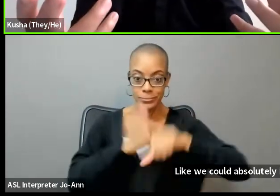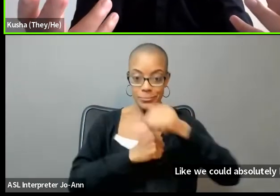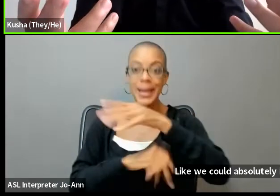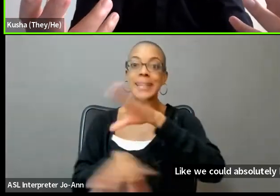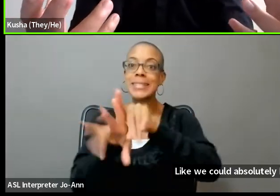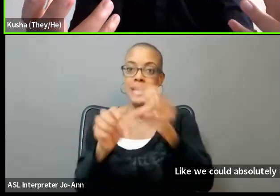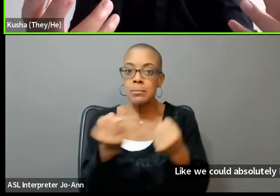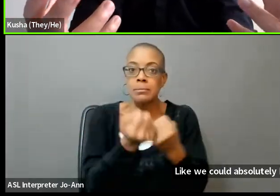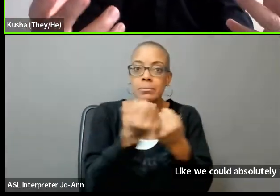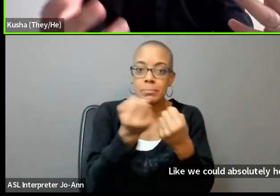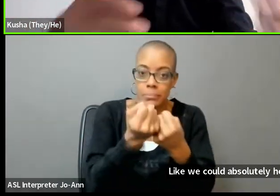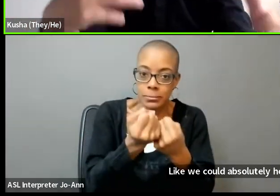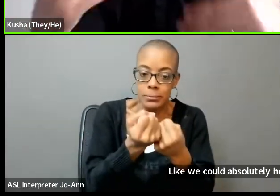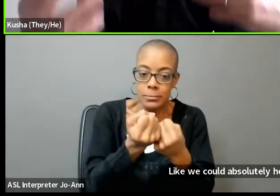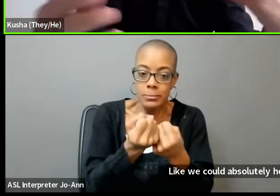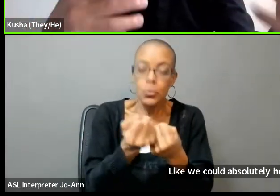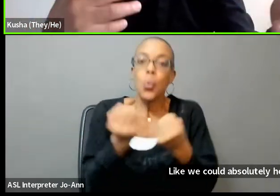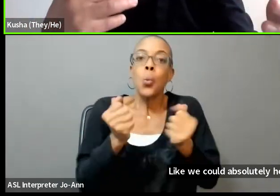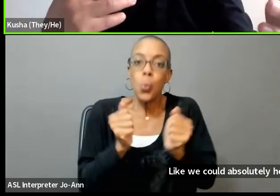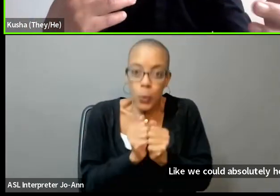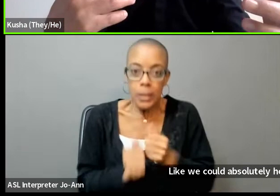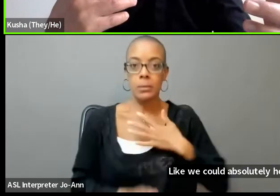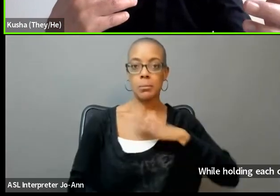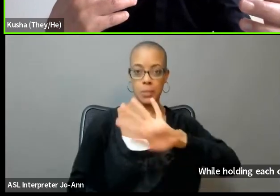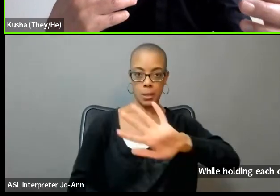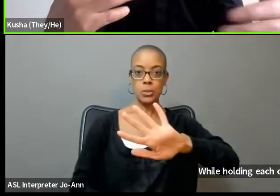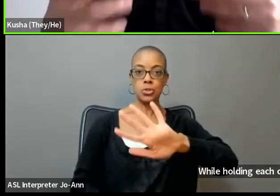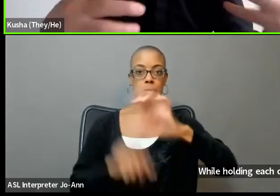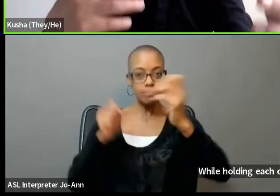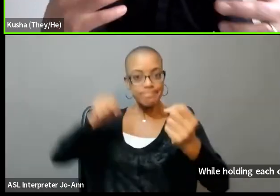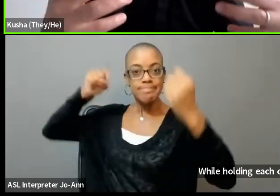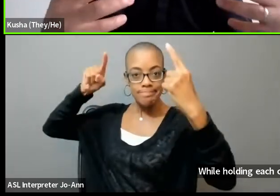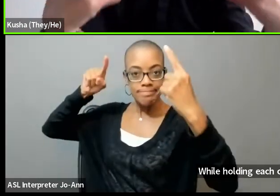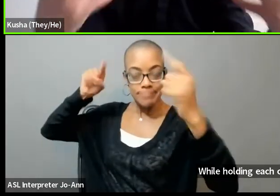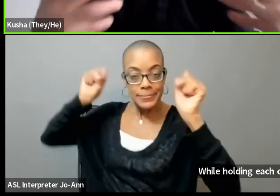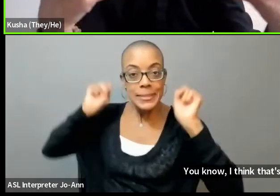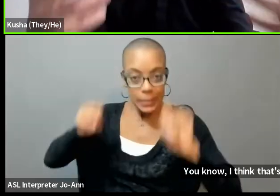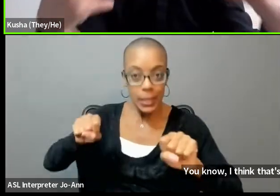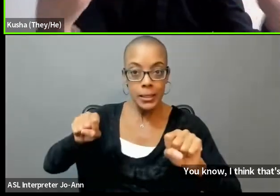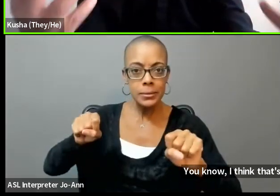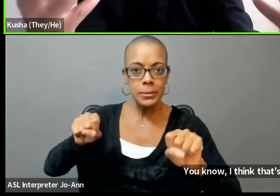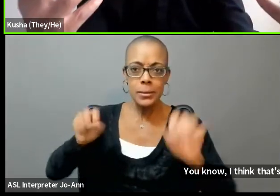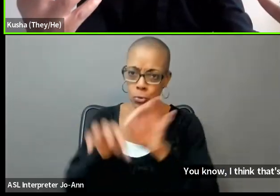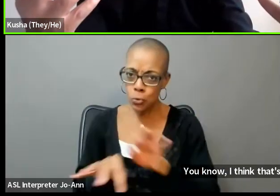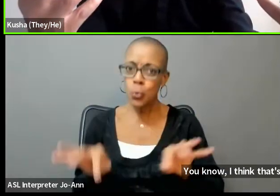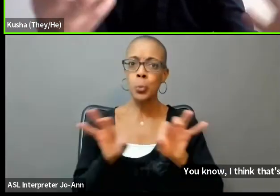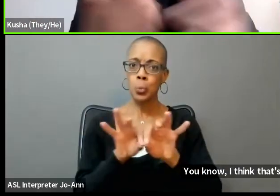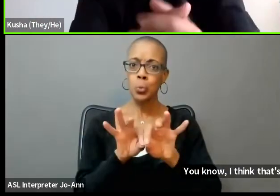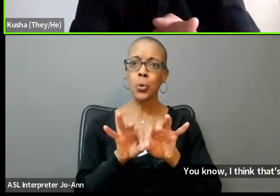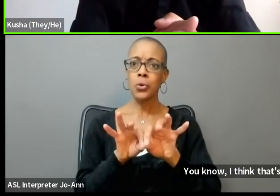with compassion. I think that's something that it's really important for us to be able to practice,